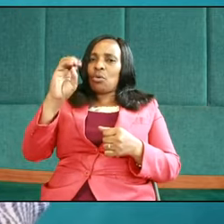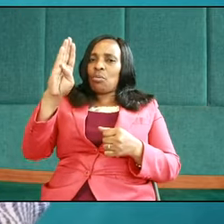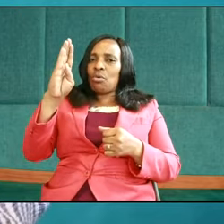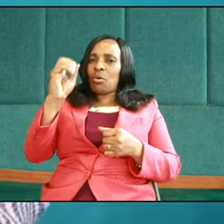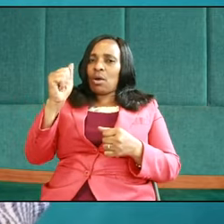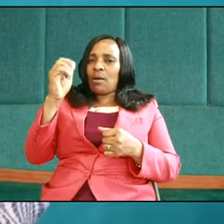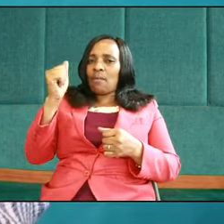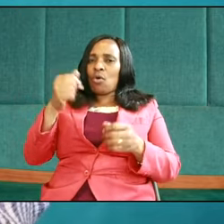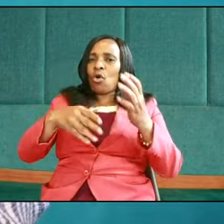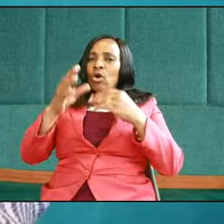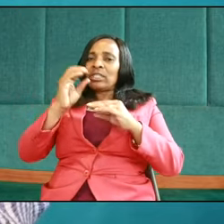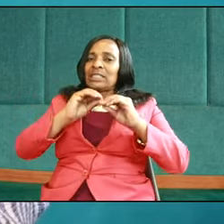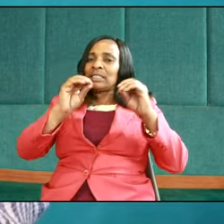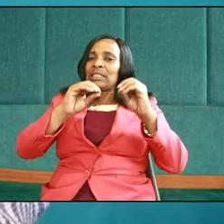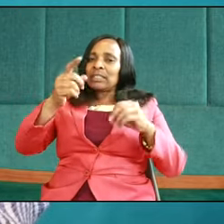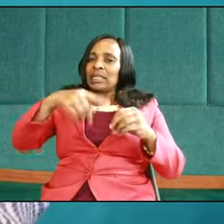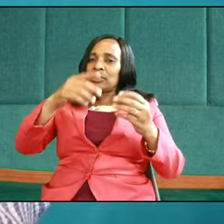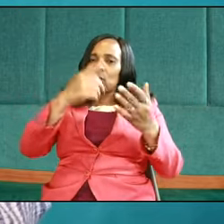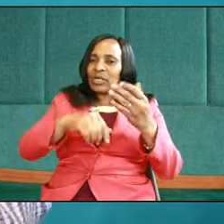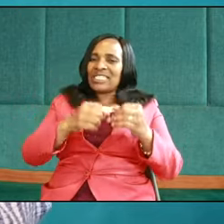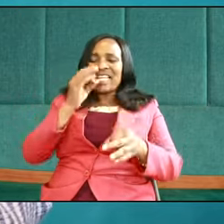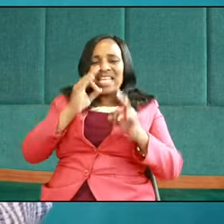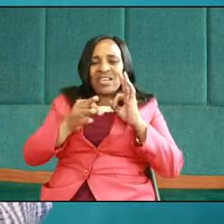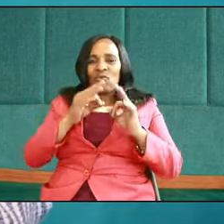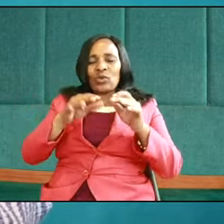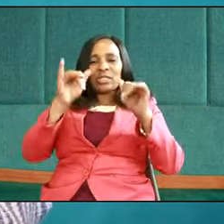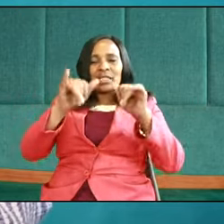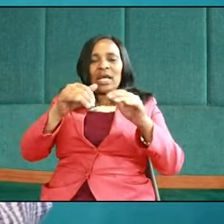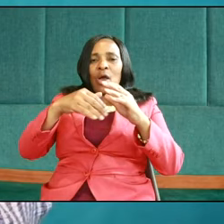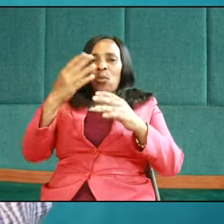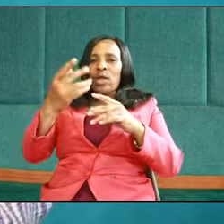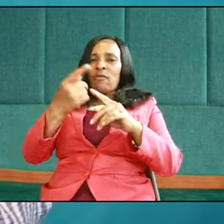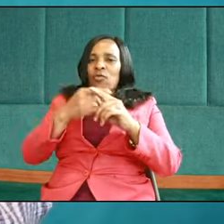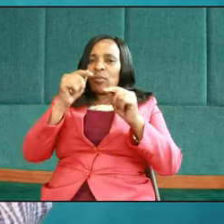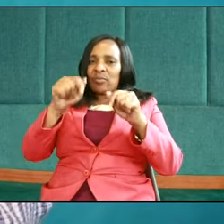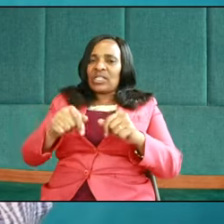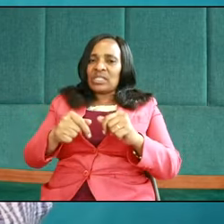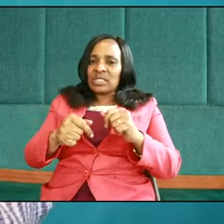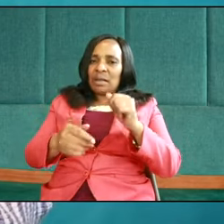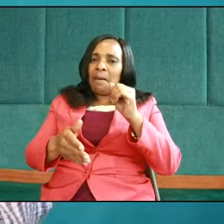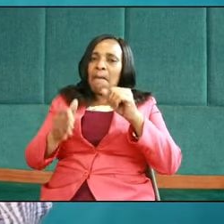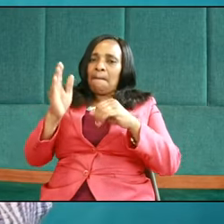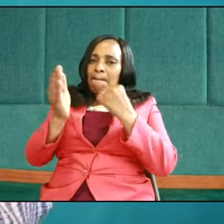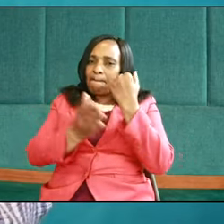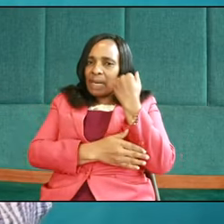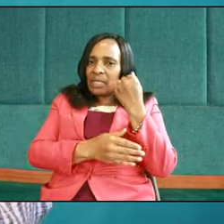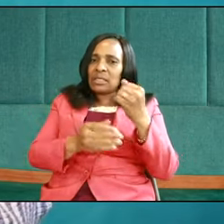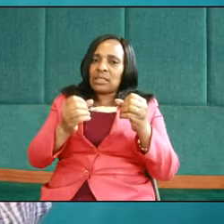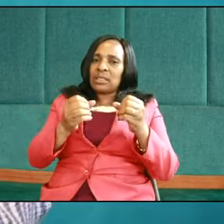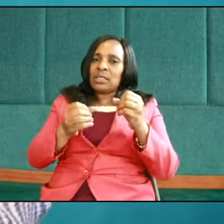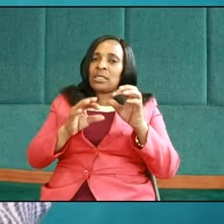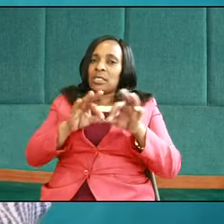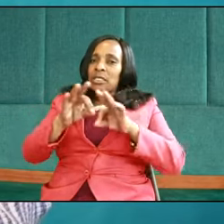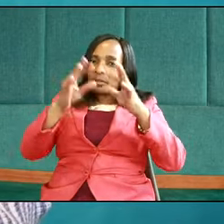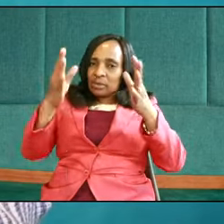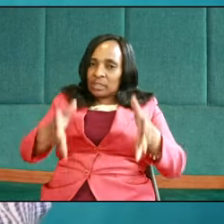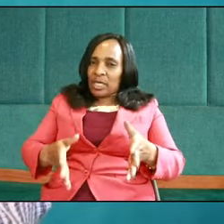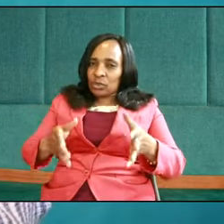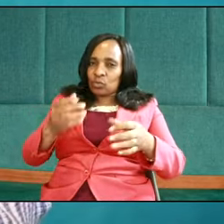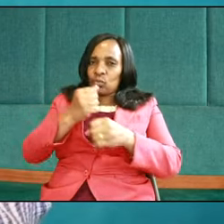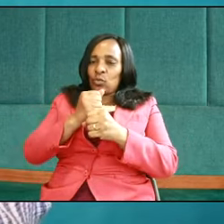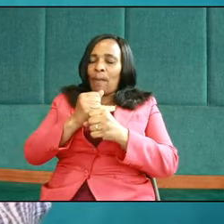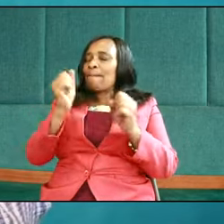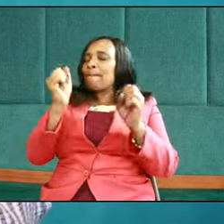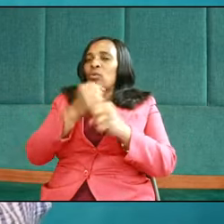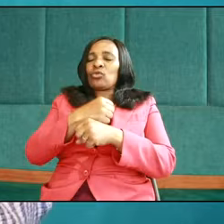is trying to teach us that if we stray away from that which he instructs us to do, we cannot bear good fruit. We